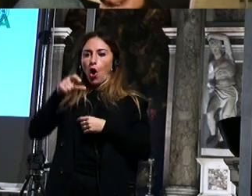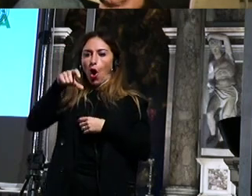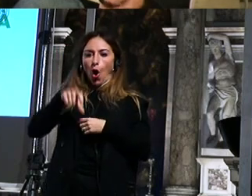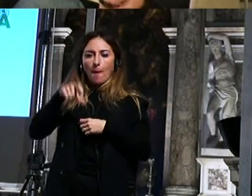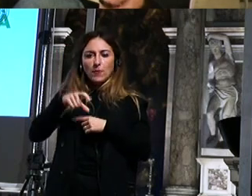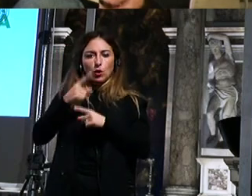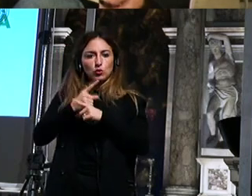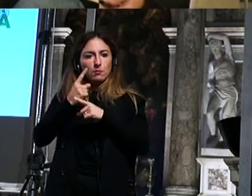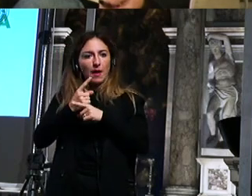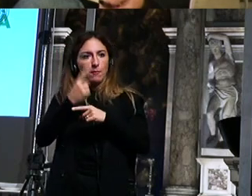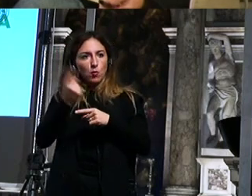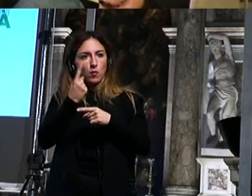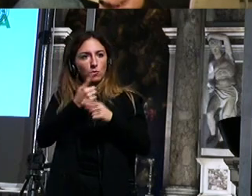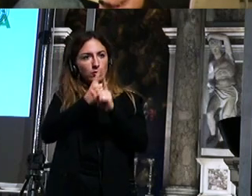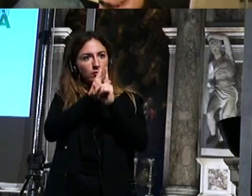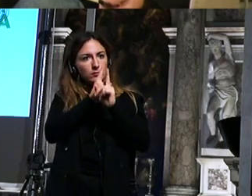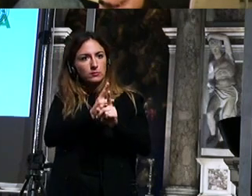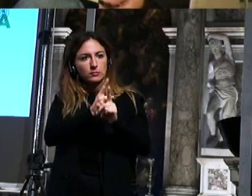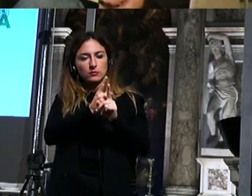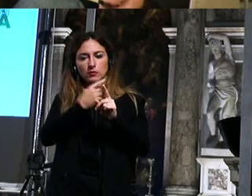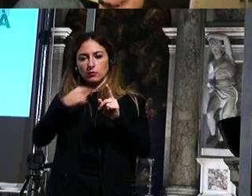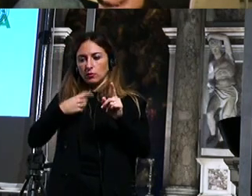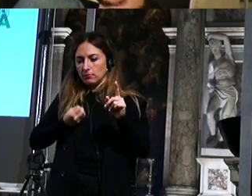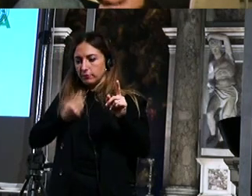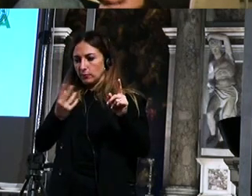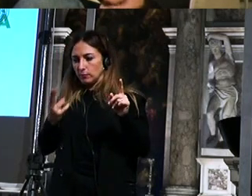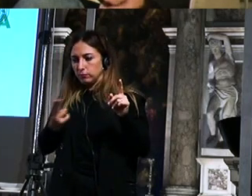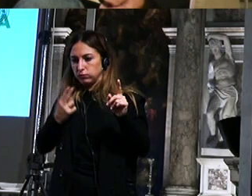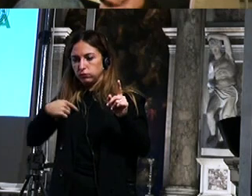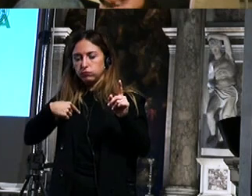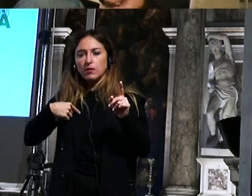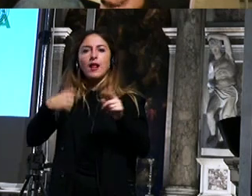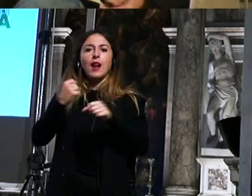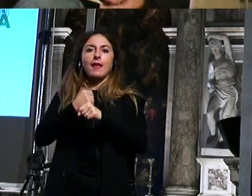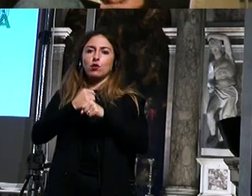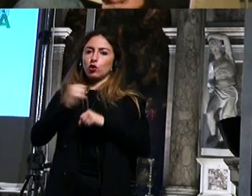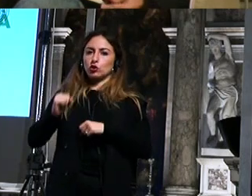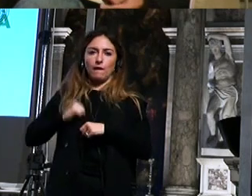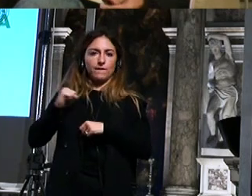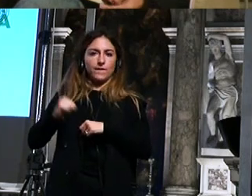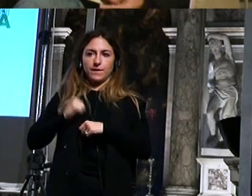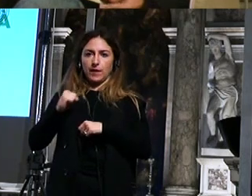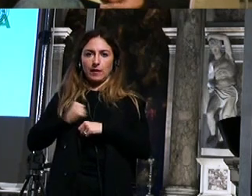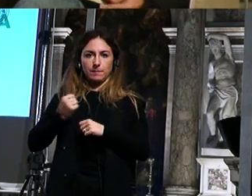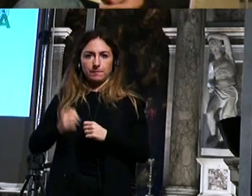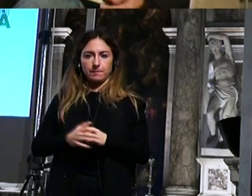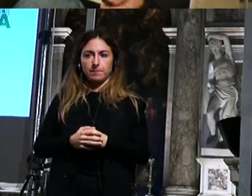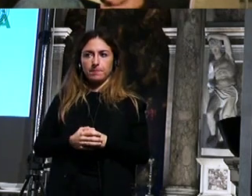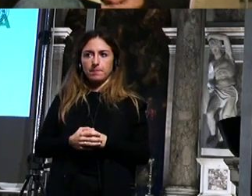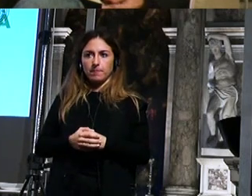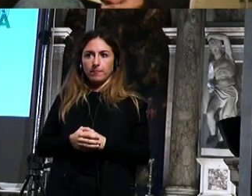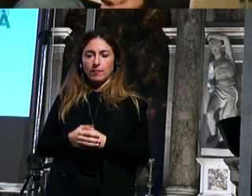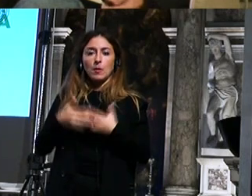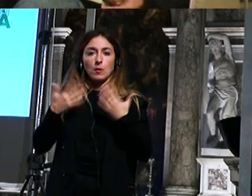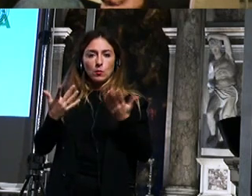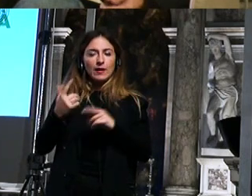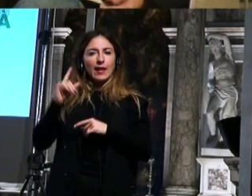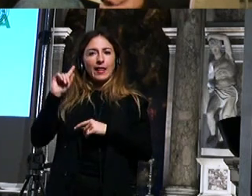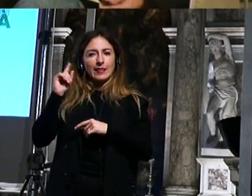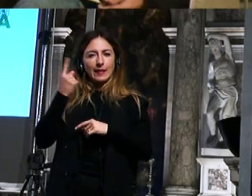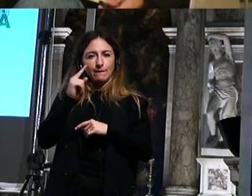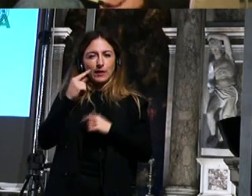anyone other than ourselves, our work suffers, I think. And so how do you hold on to this freedom and not